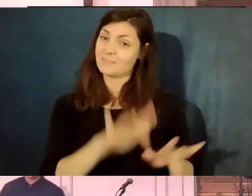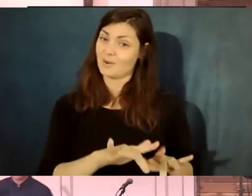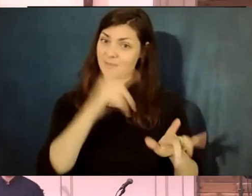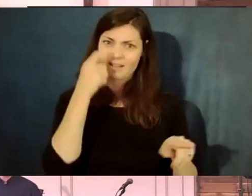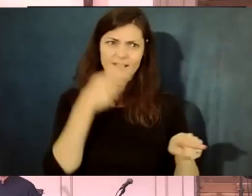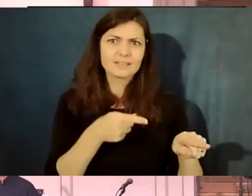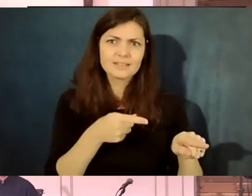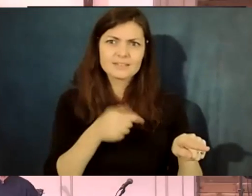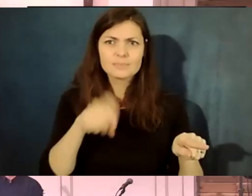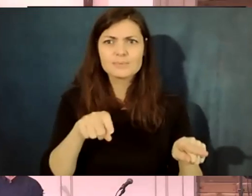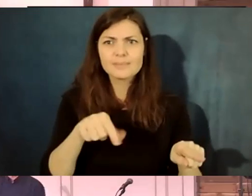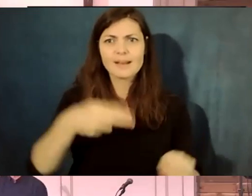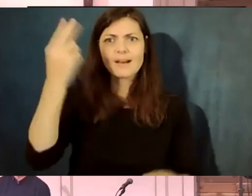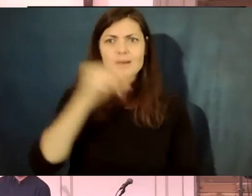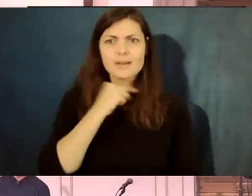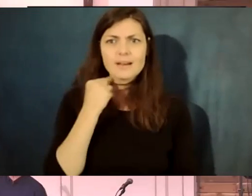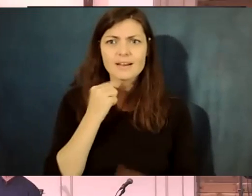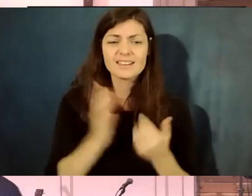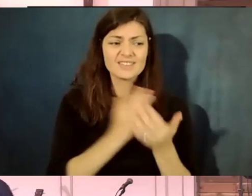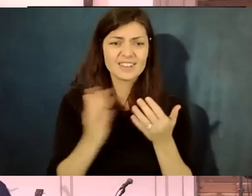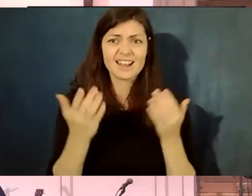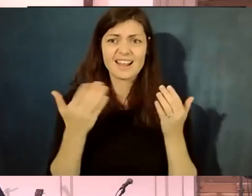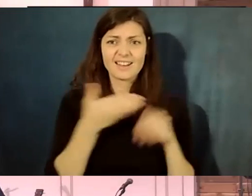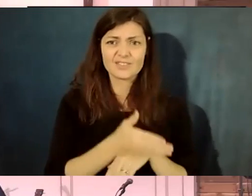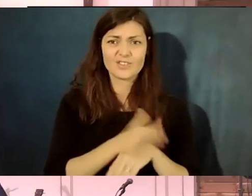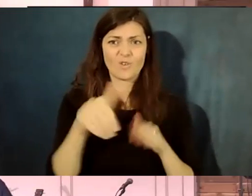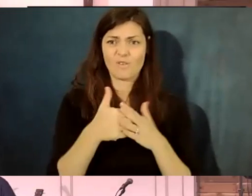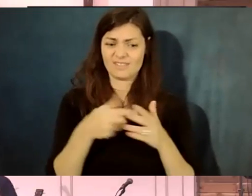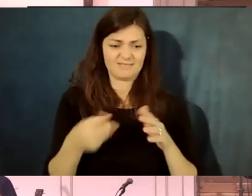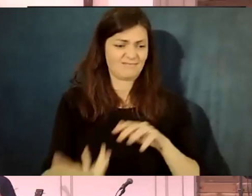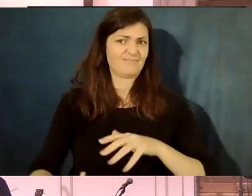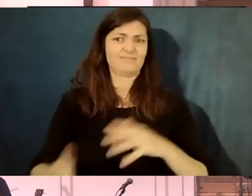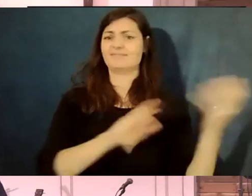is going to be high priest even after all this mess. Verse 1, Exodus